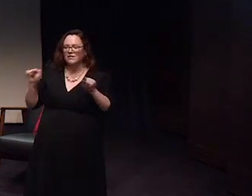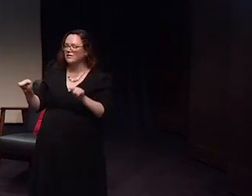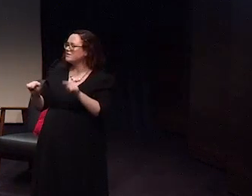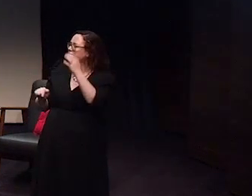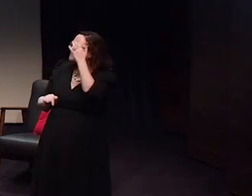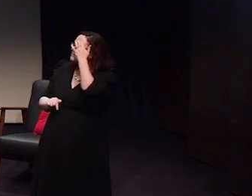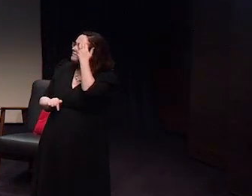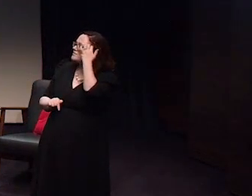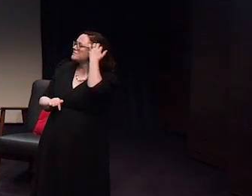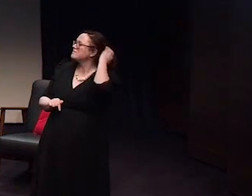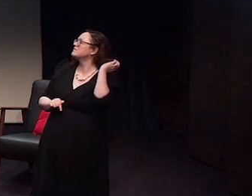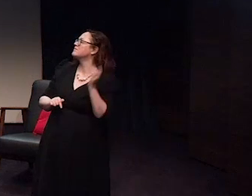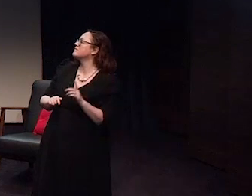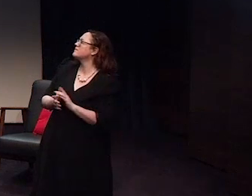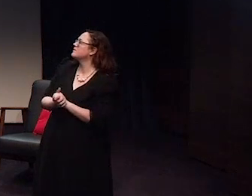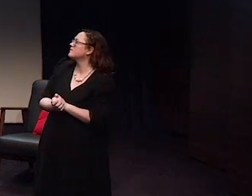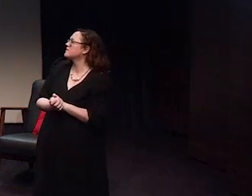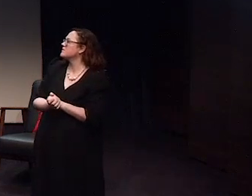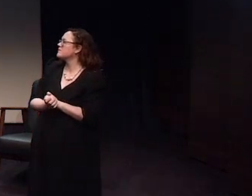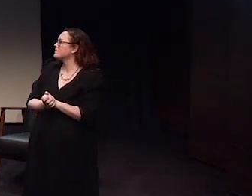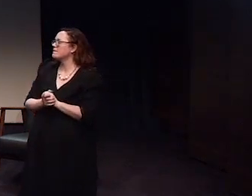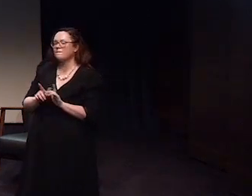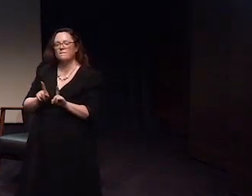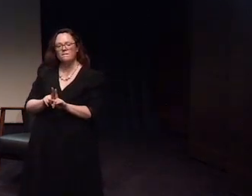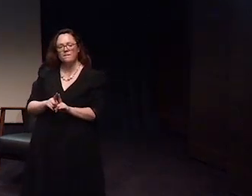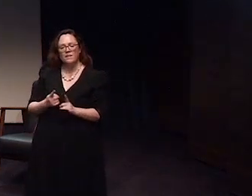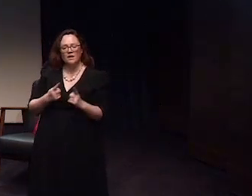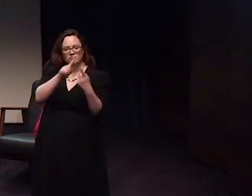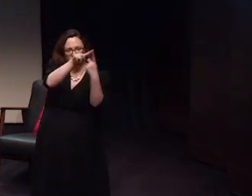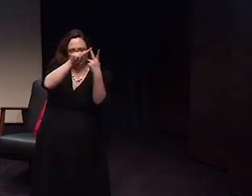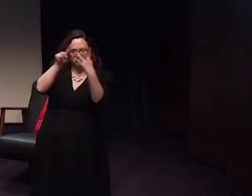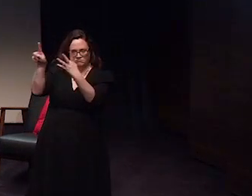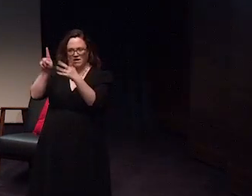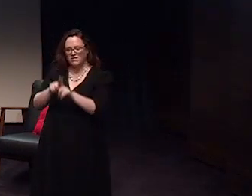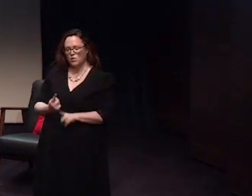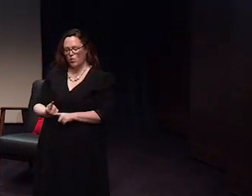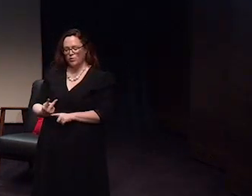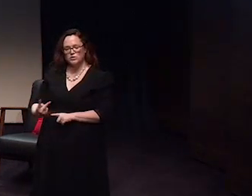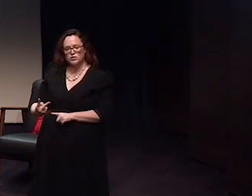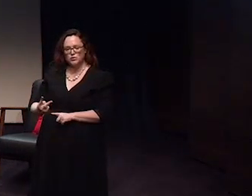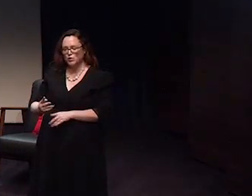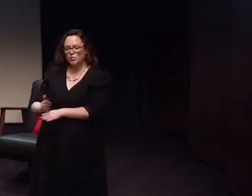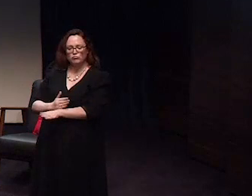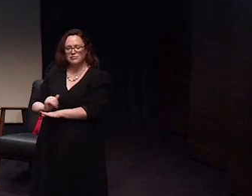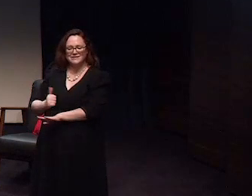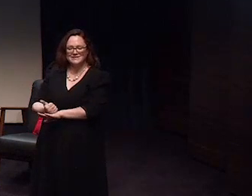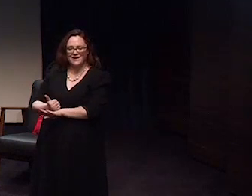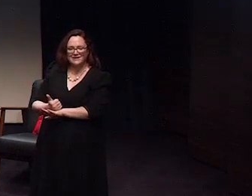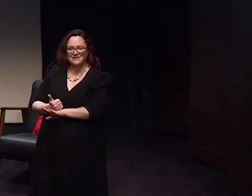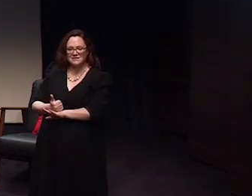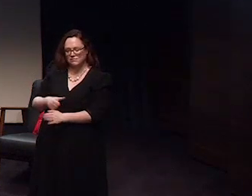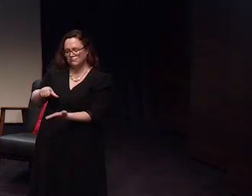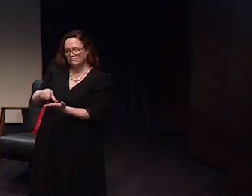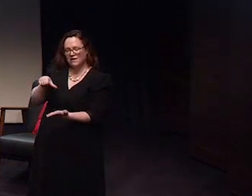Austria. In addition, there is the number 112, which systematically arrives at the police headquarters, which also manages